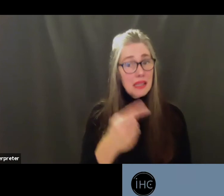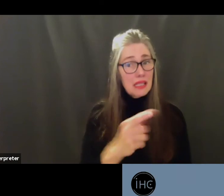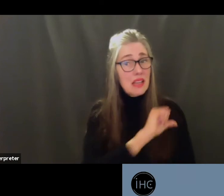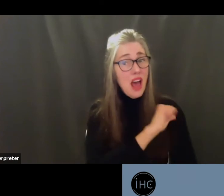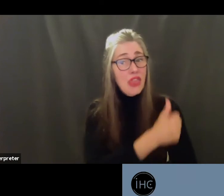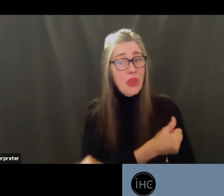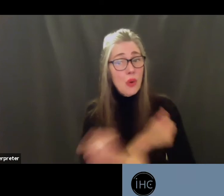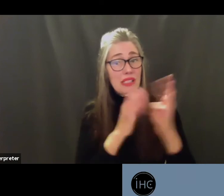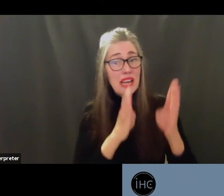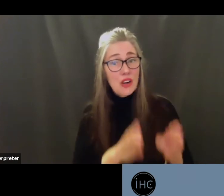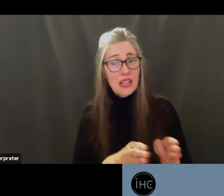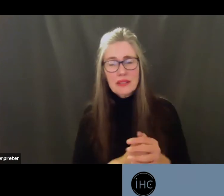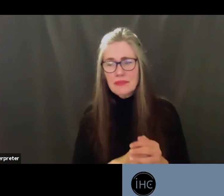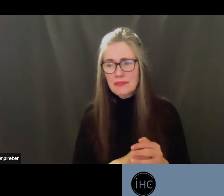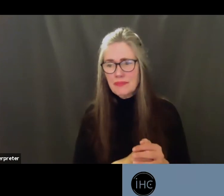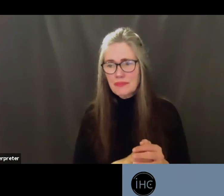And so Trump